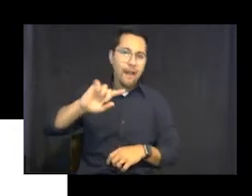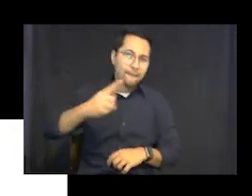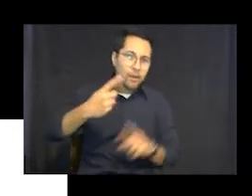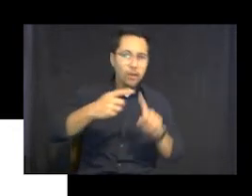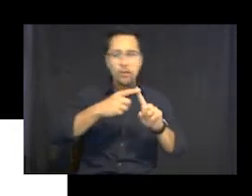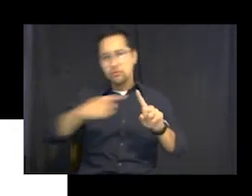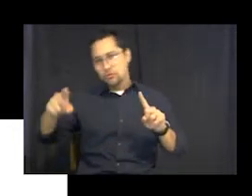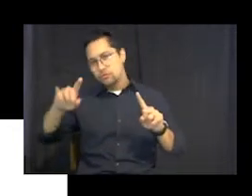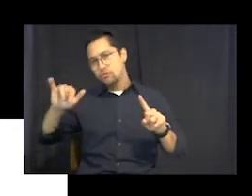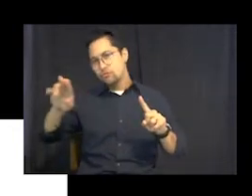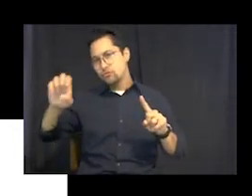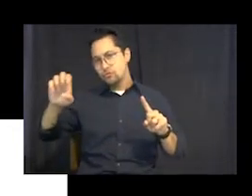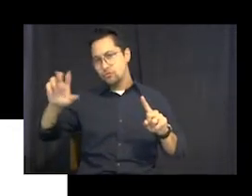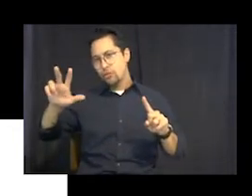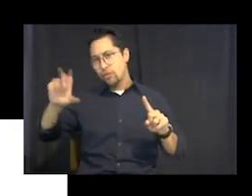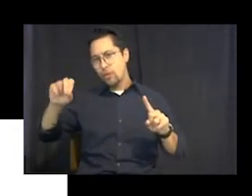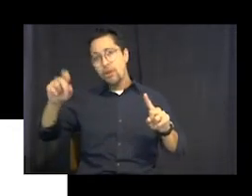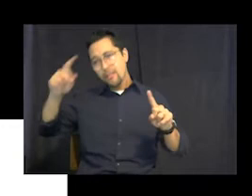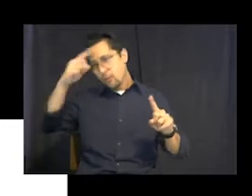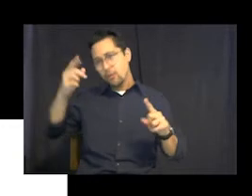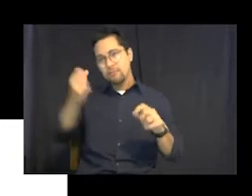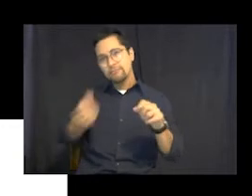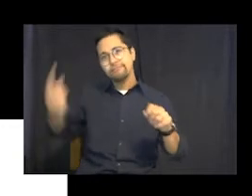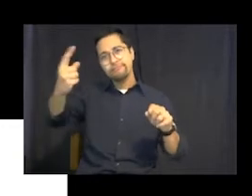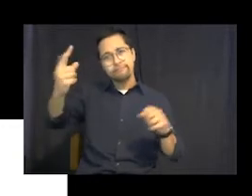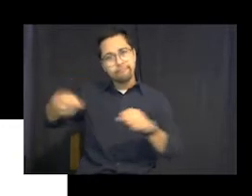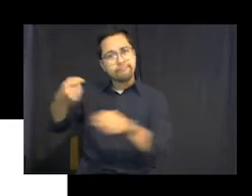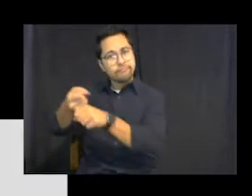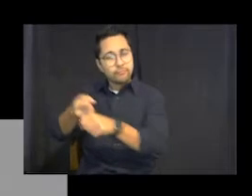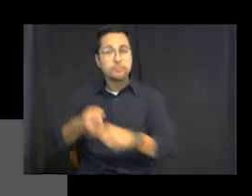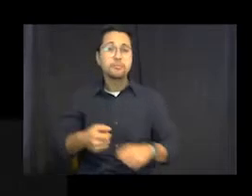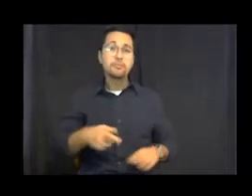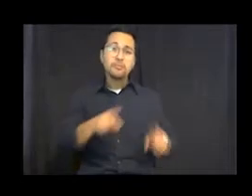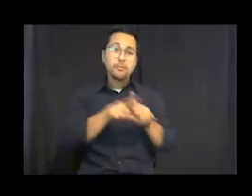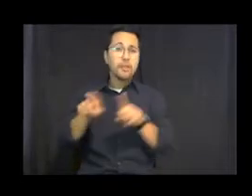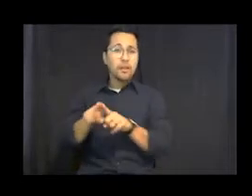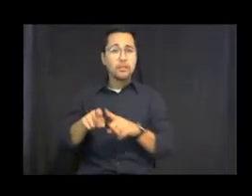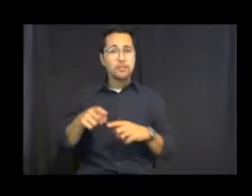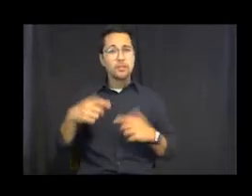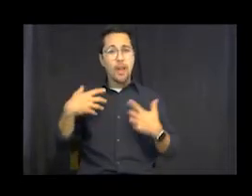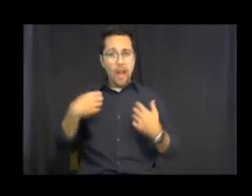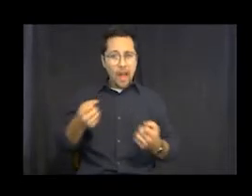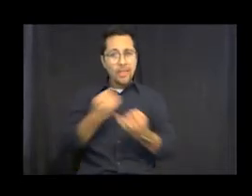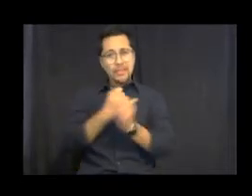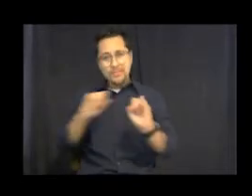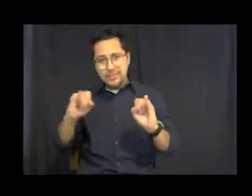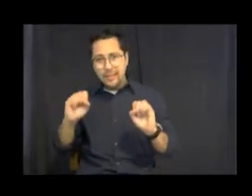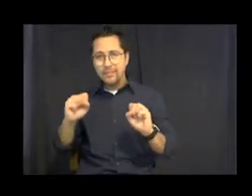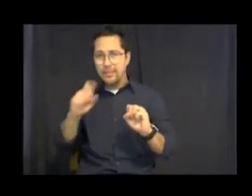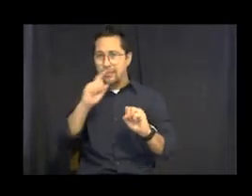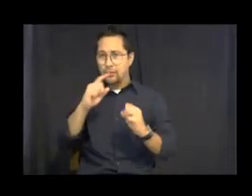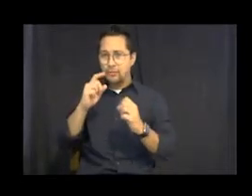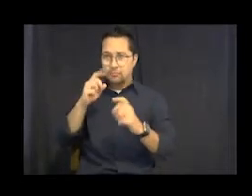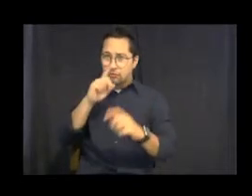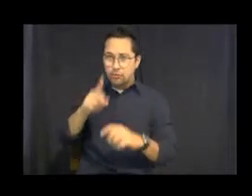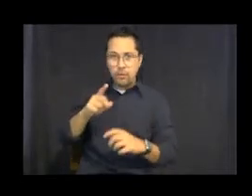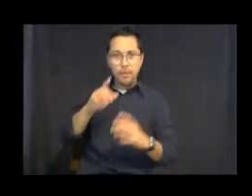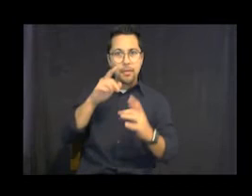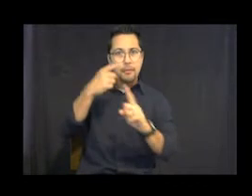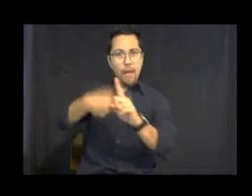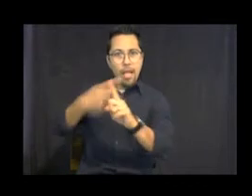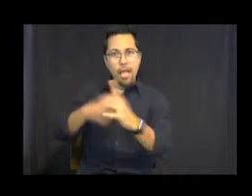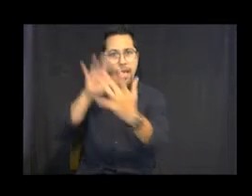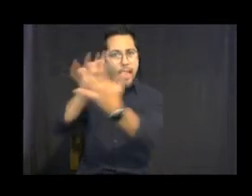the following year. We ensure health and safety needs are met by certain required monthly contacts, depending on your